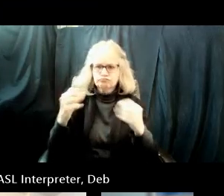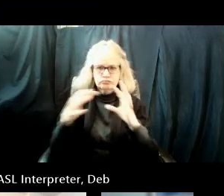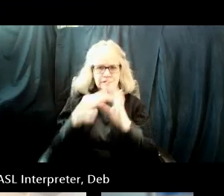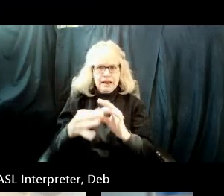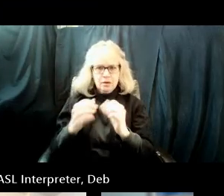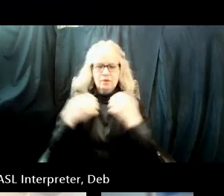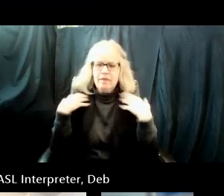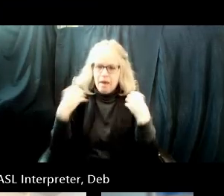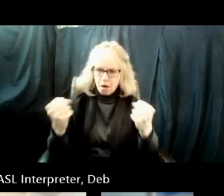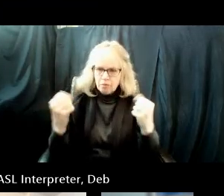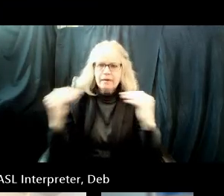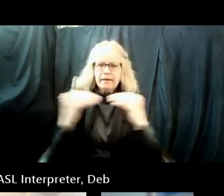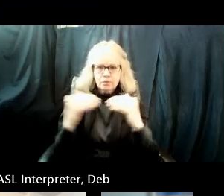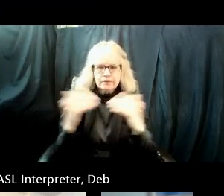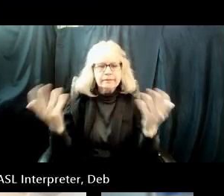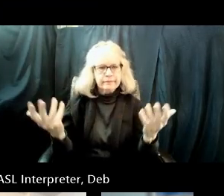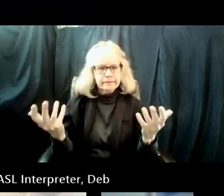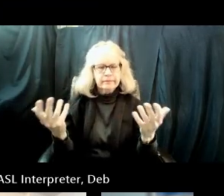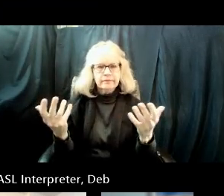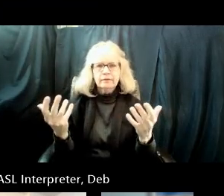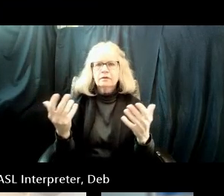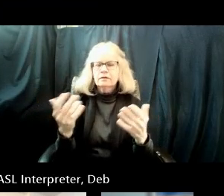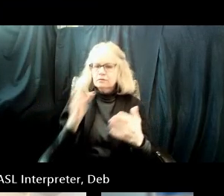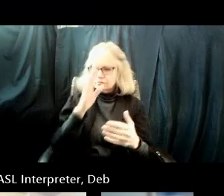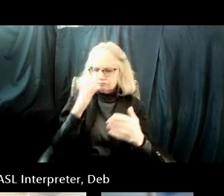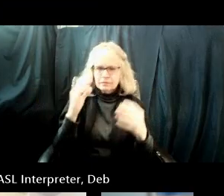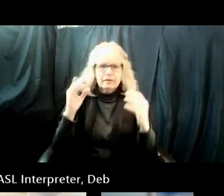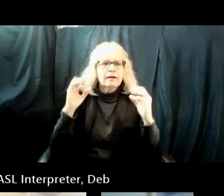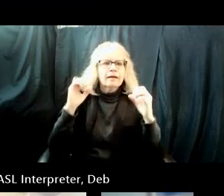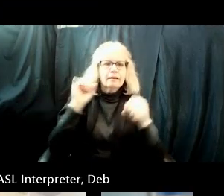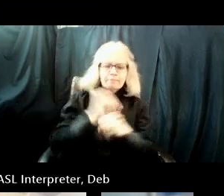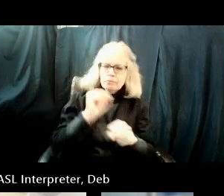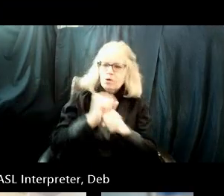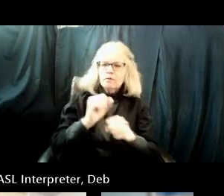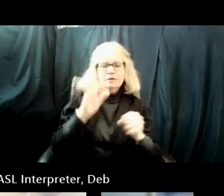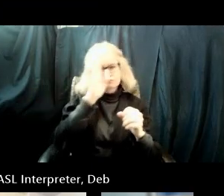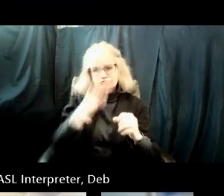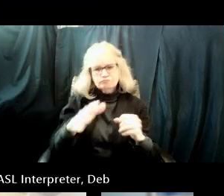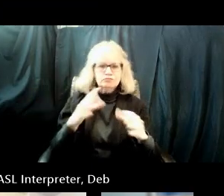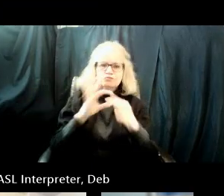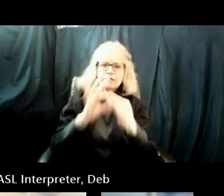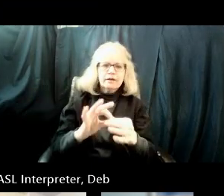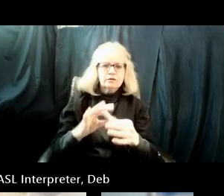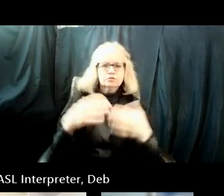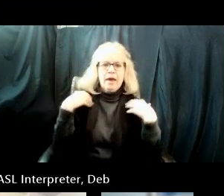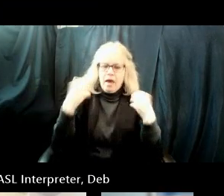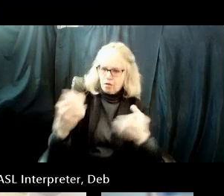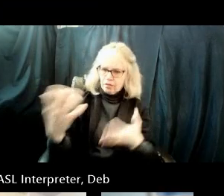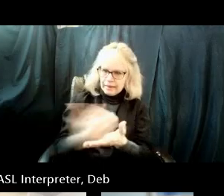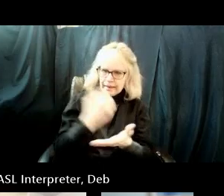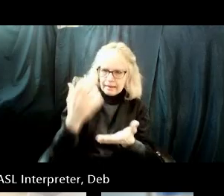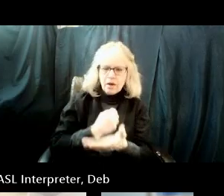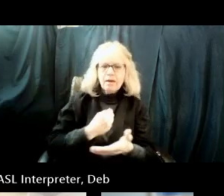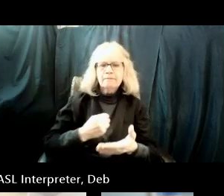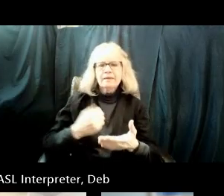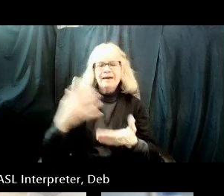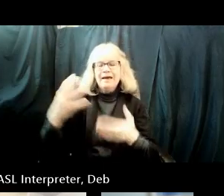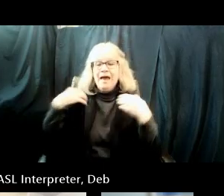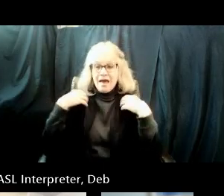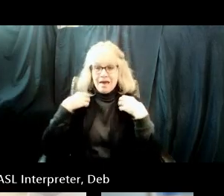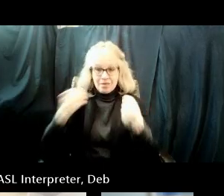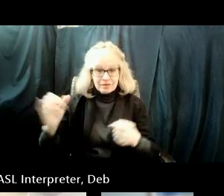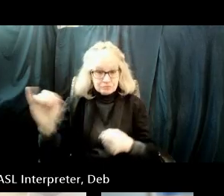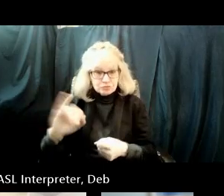inequity. It is directly related to health through income, one's health benefits, stress, job safety,